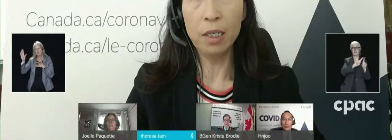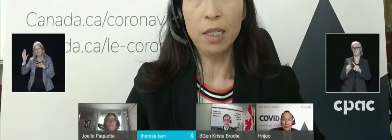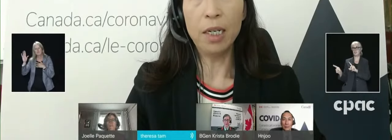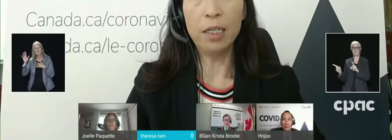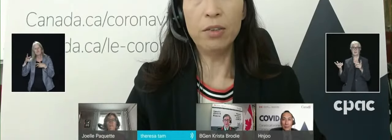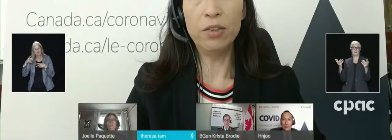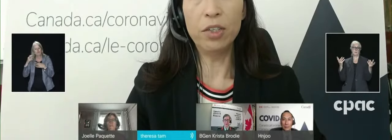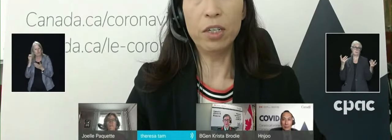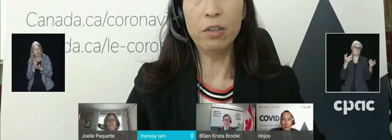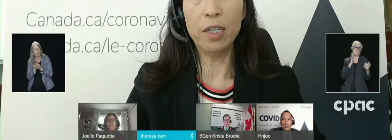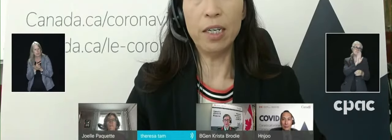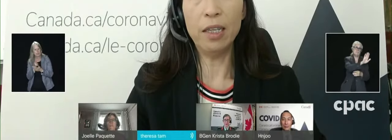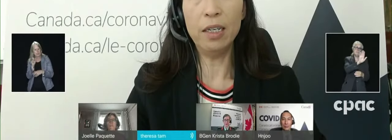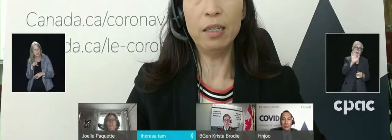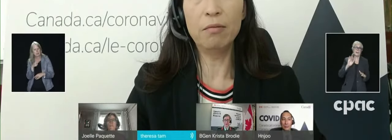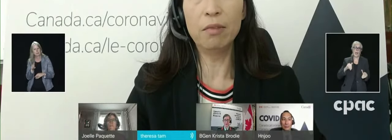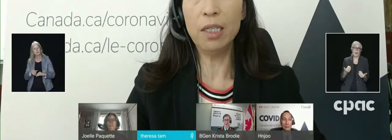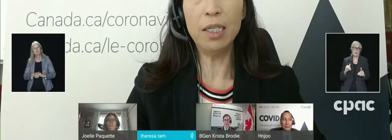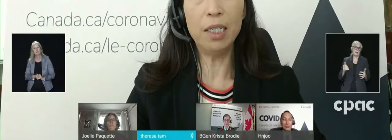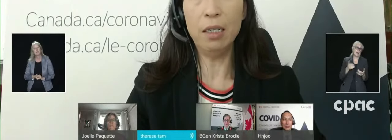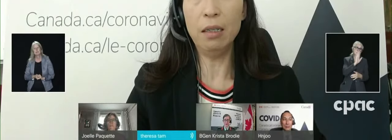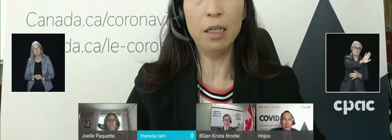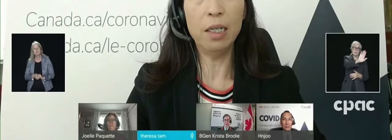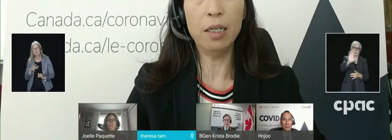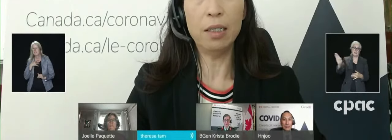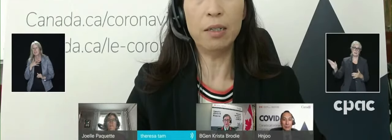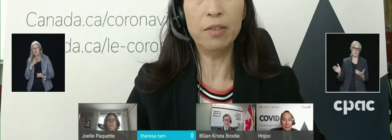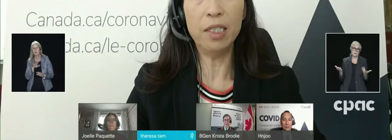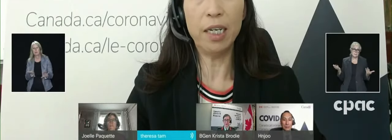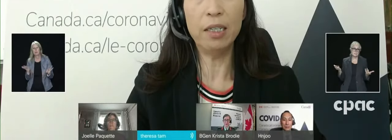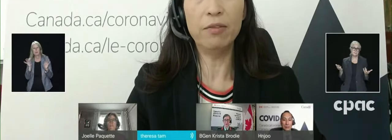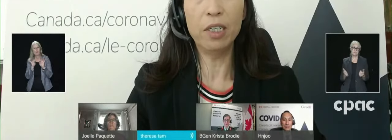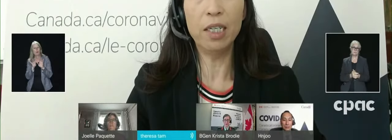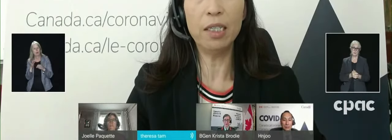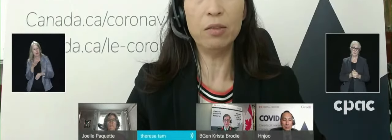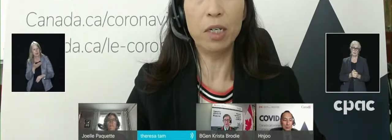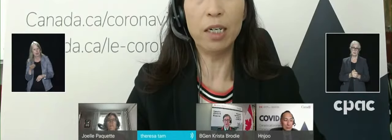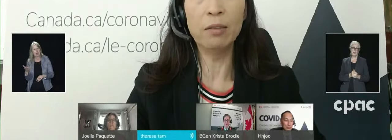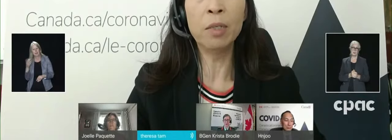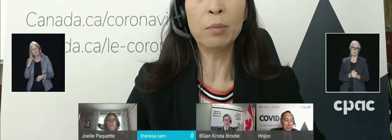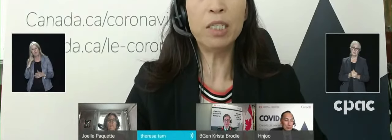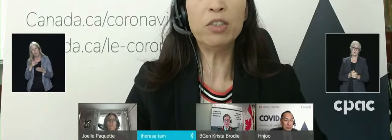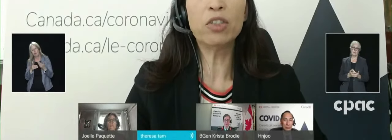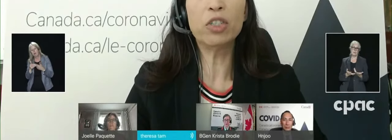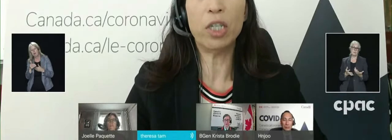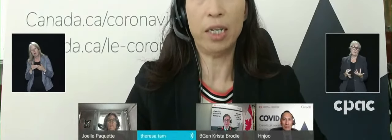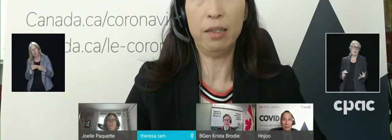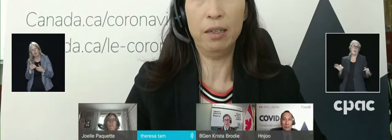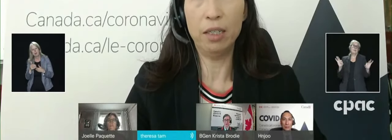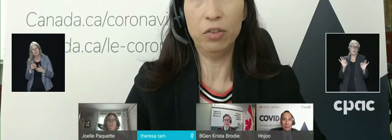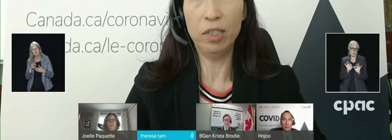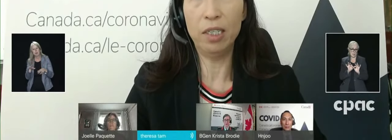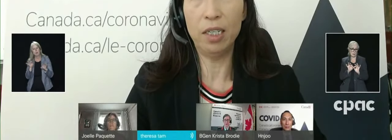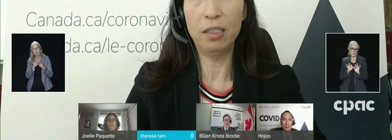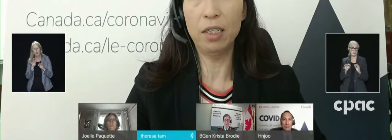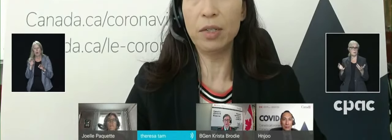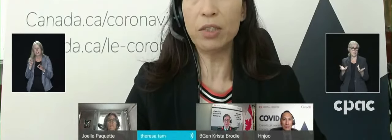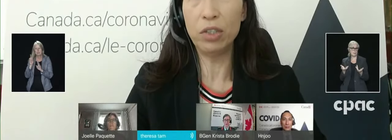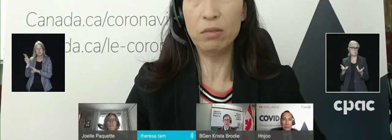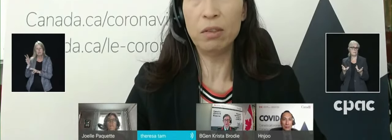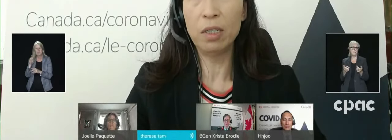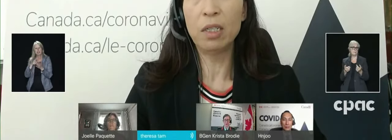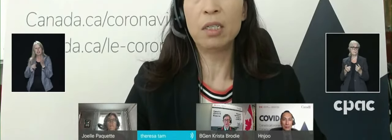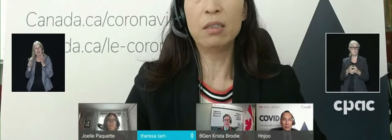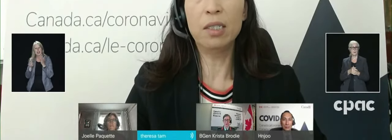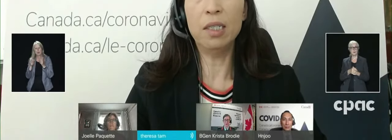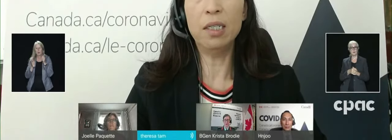well. And so I think the really key thing, as I've said, for the next while, please just check the country that you're going